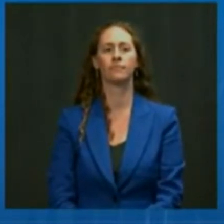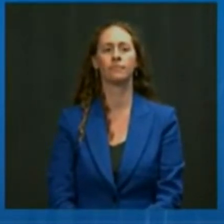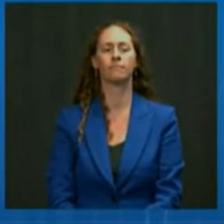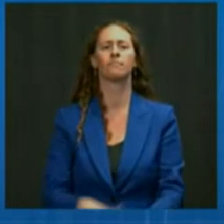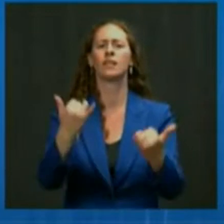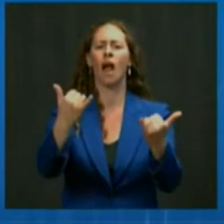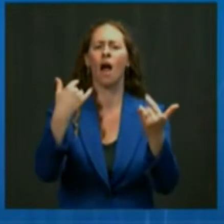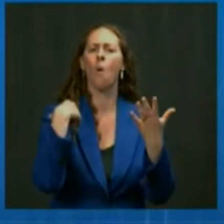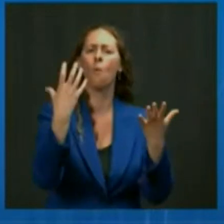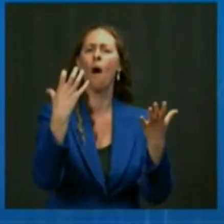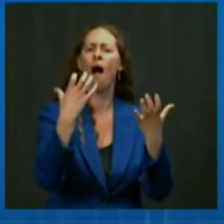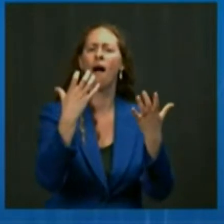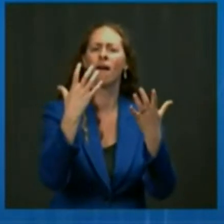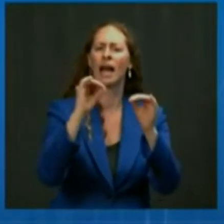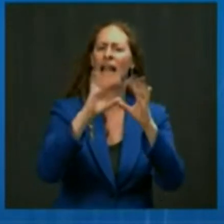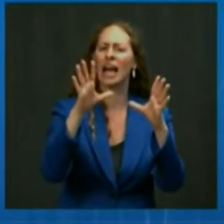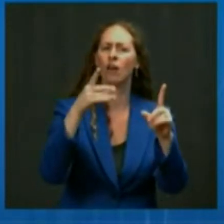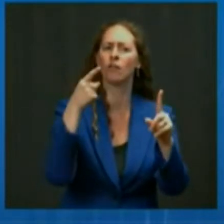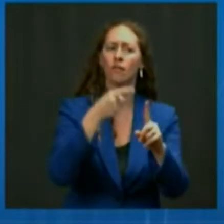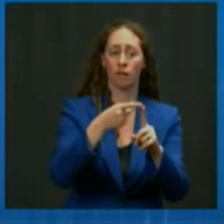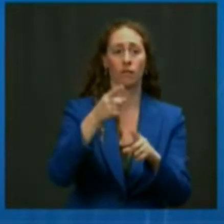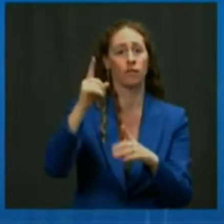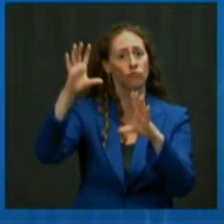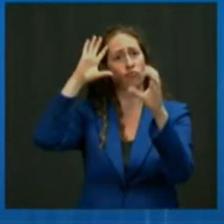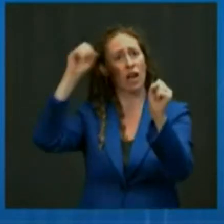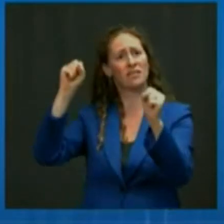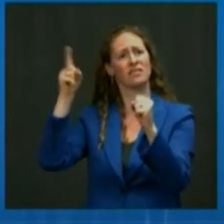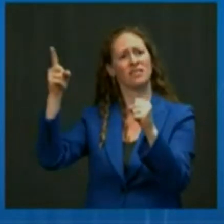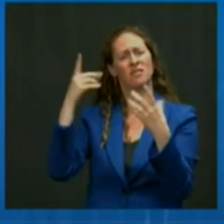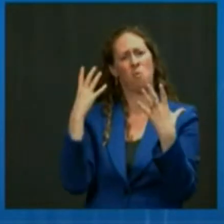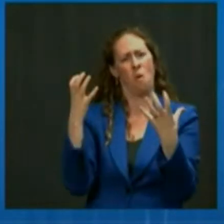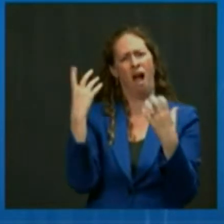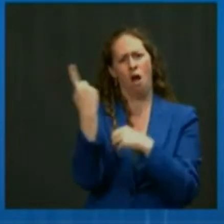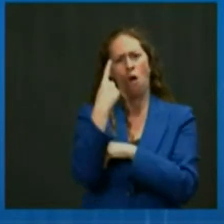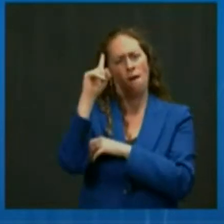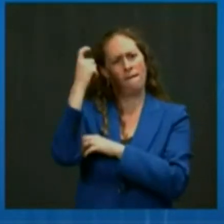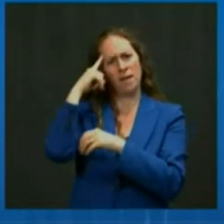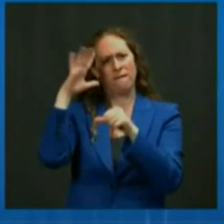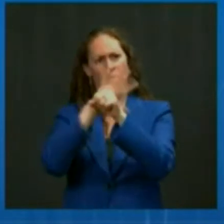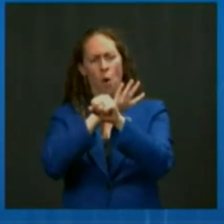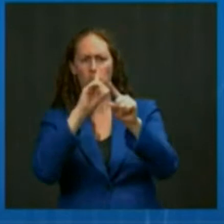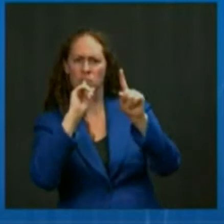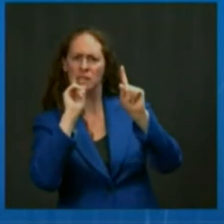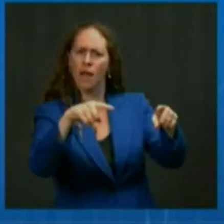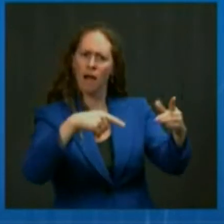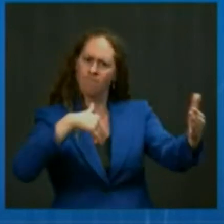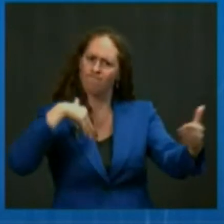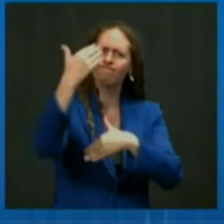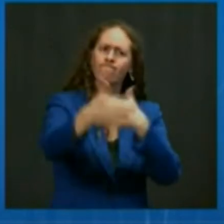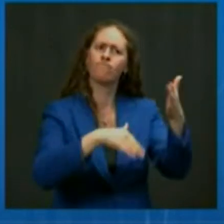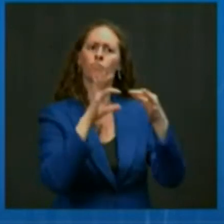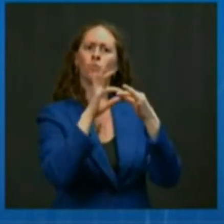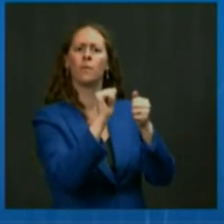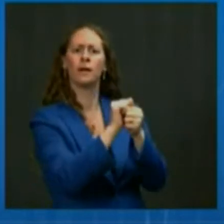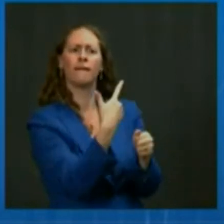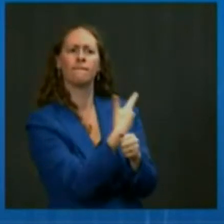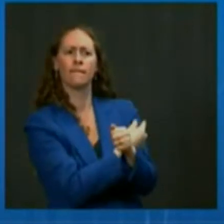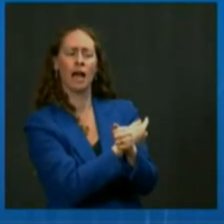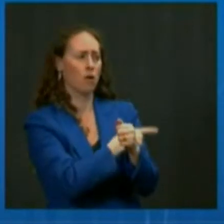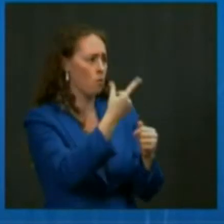President's whole of government vaccination effort is ready to get every American who needs one a booster